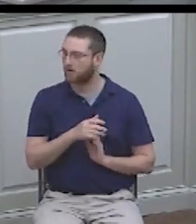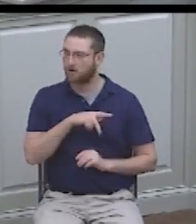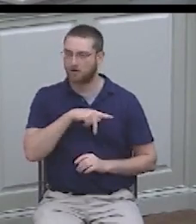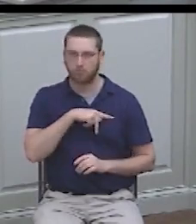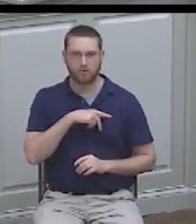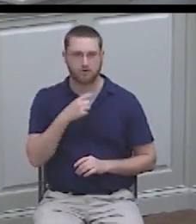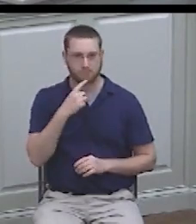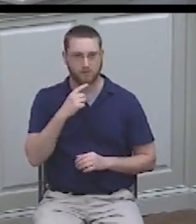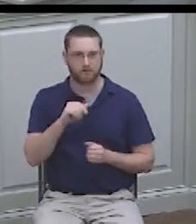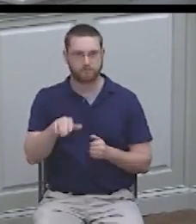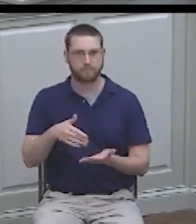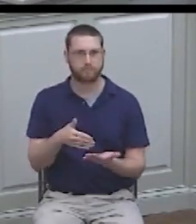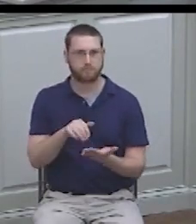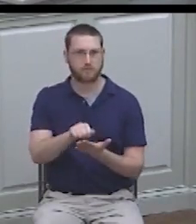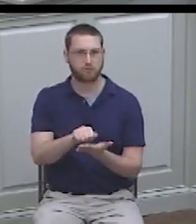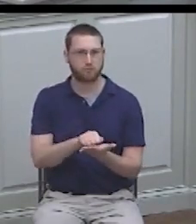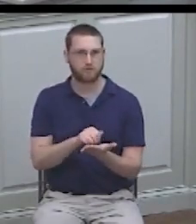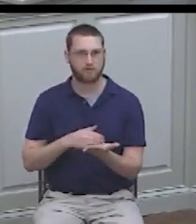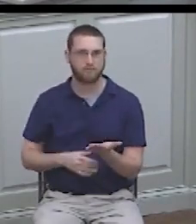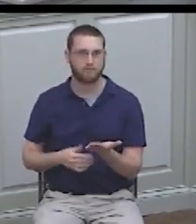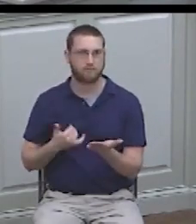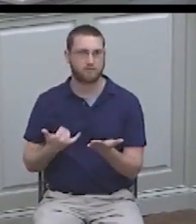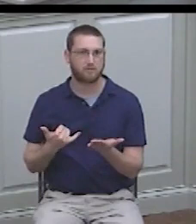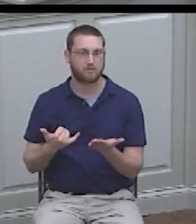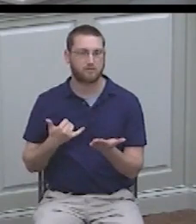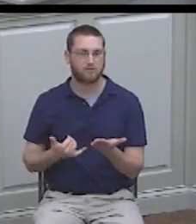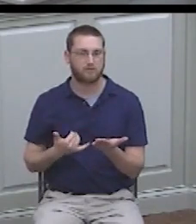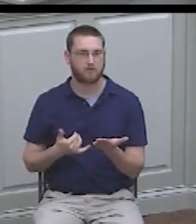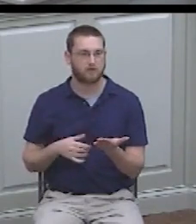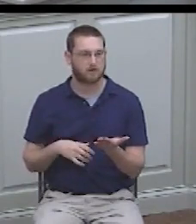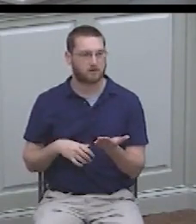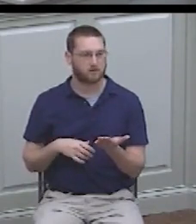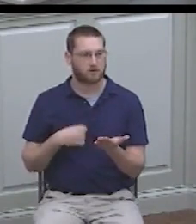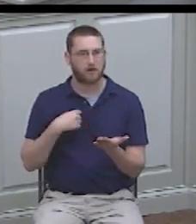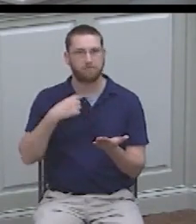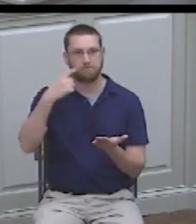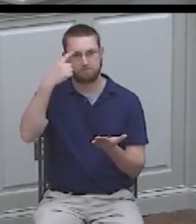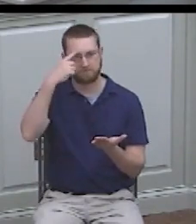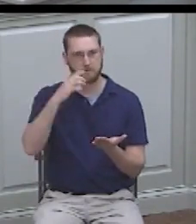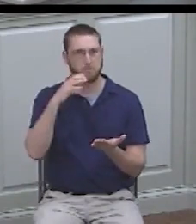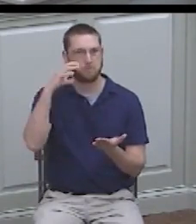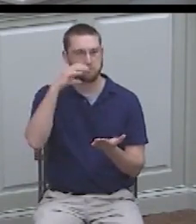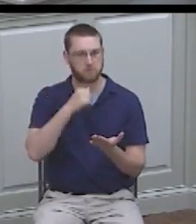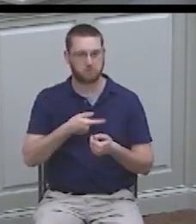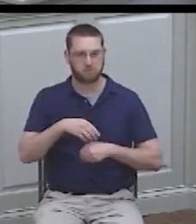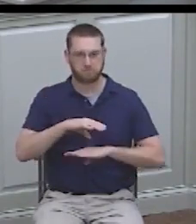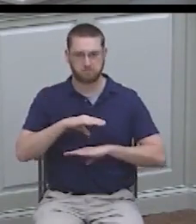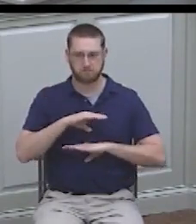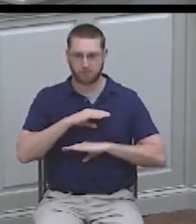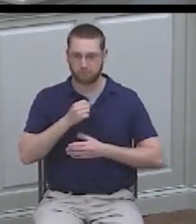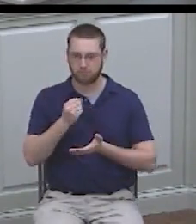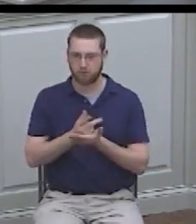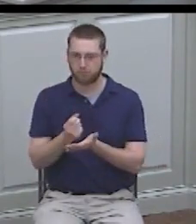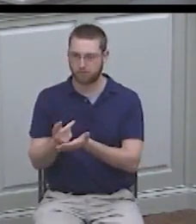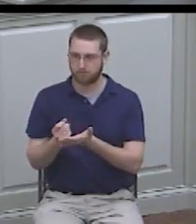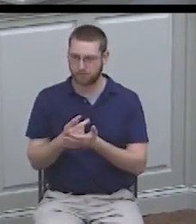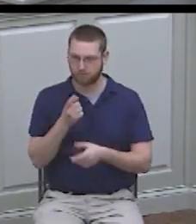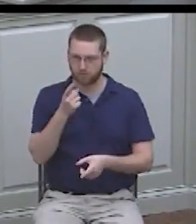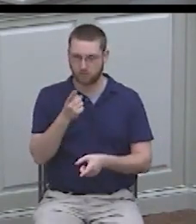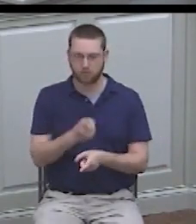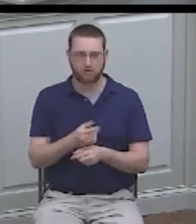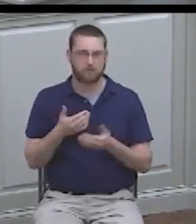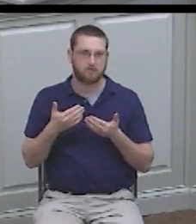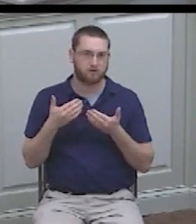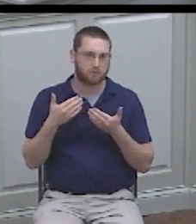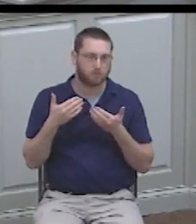before you tonight's agenda. Unless otherwise, I will assume it meets your approval. And we'll move on